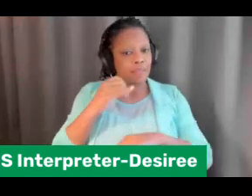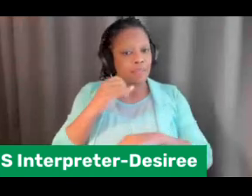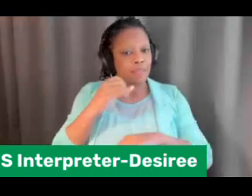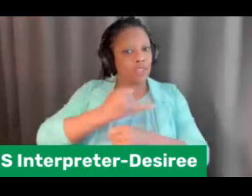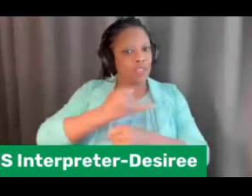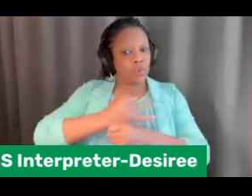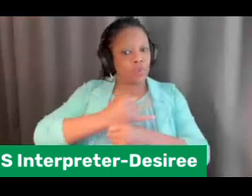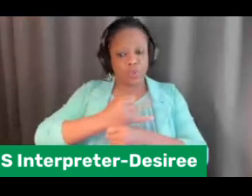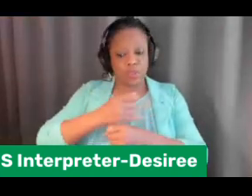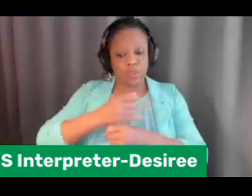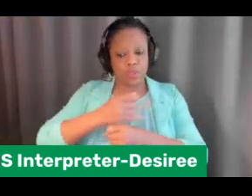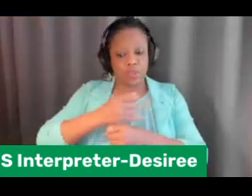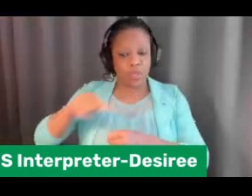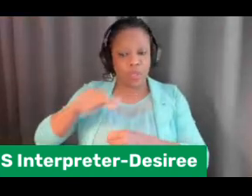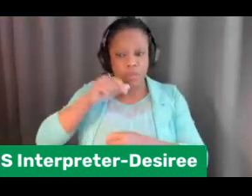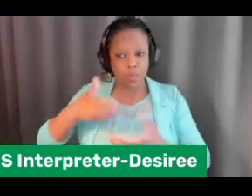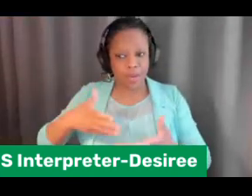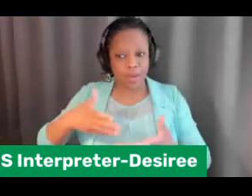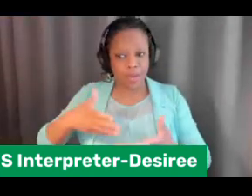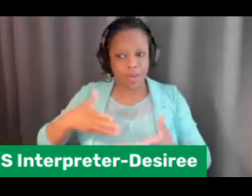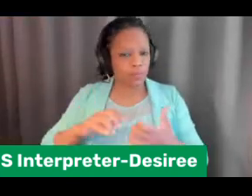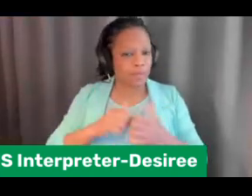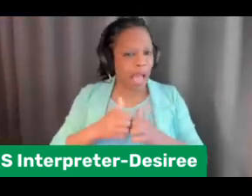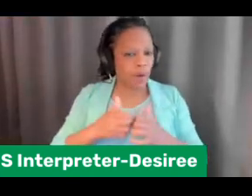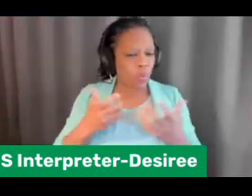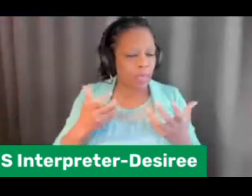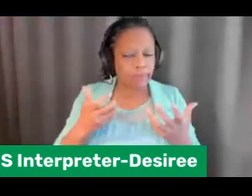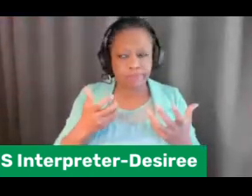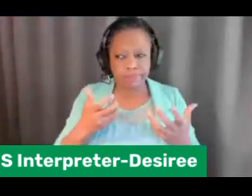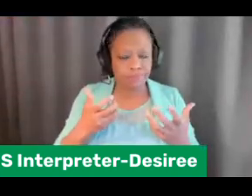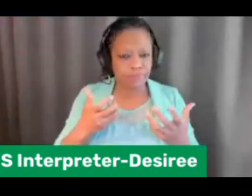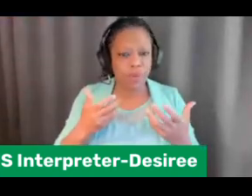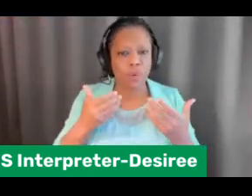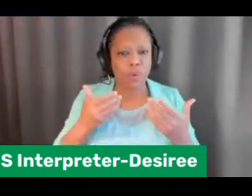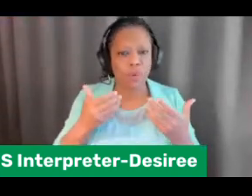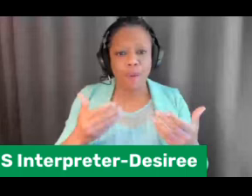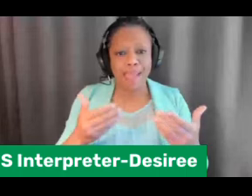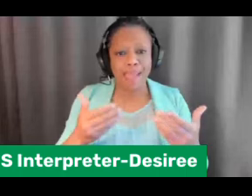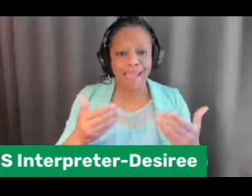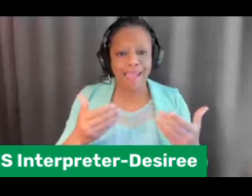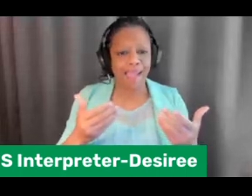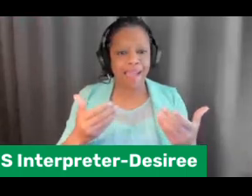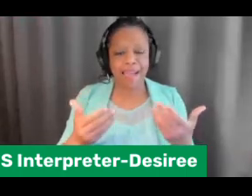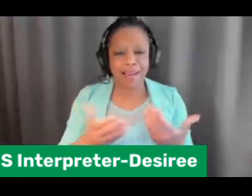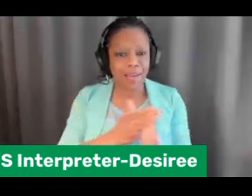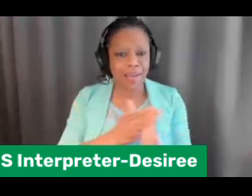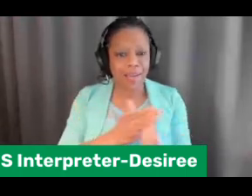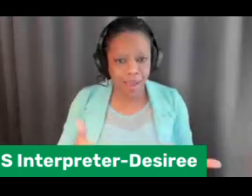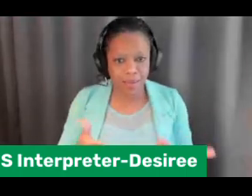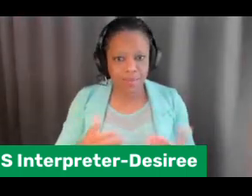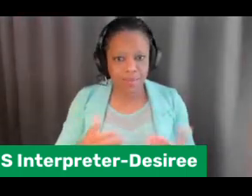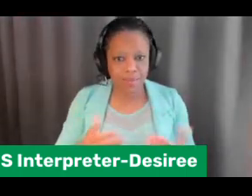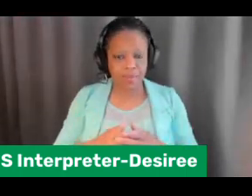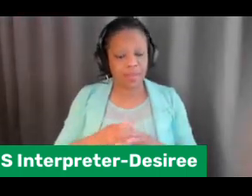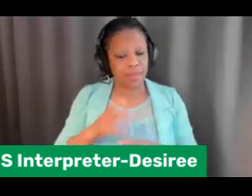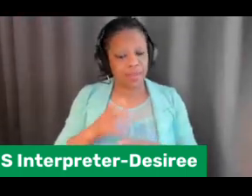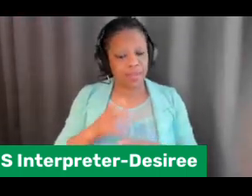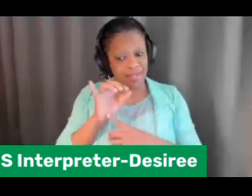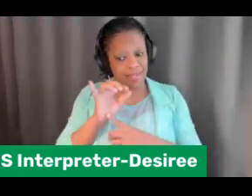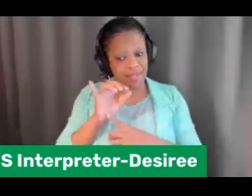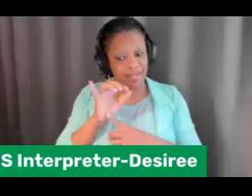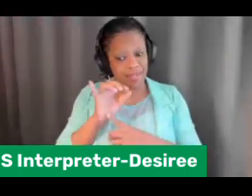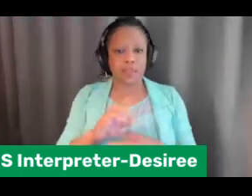take that? How do we make that? And for me, that's in our co-author, that's a practice of fugitivity,